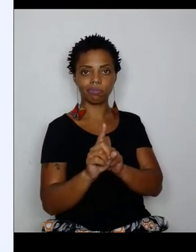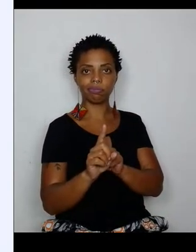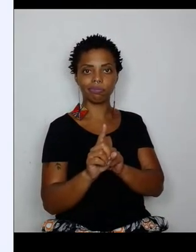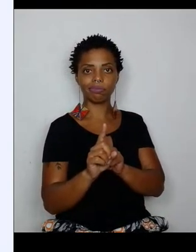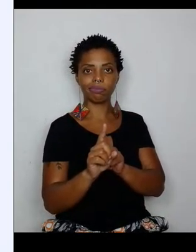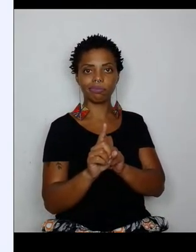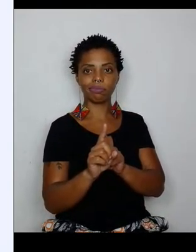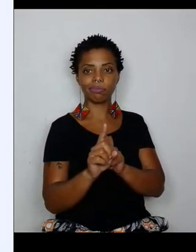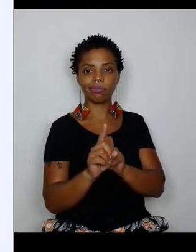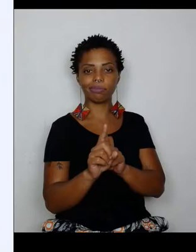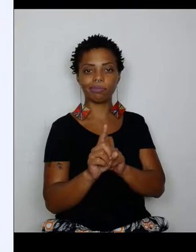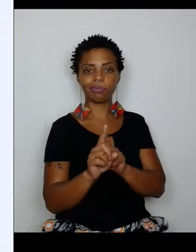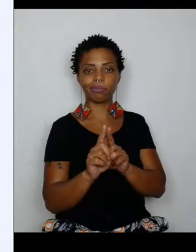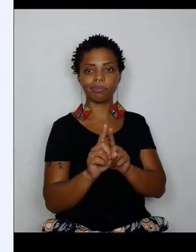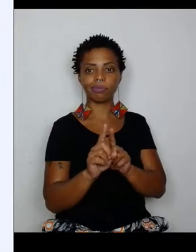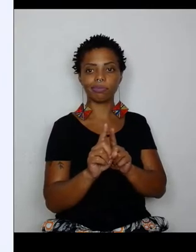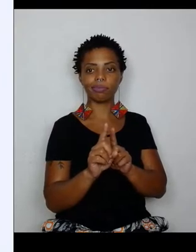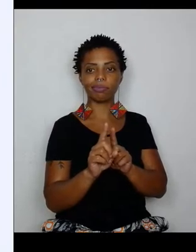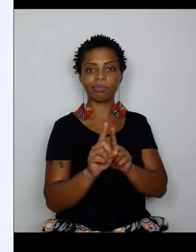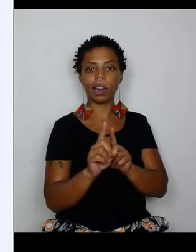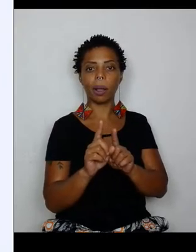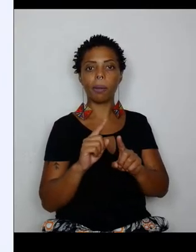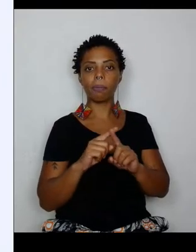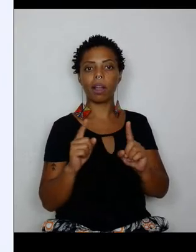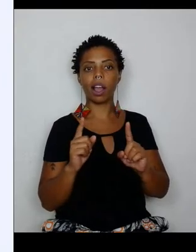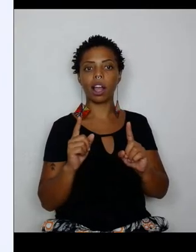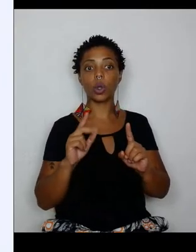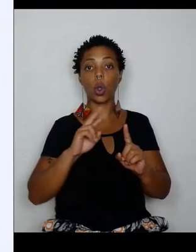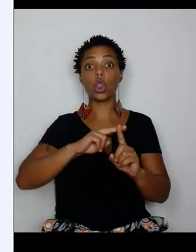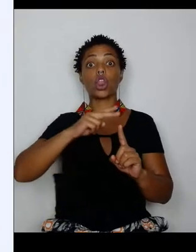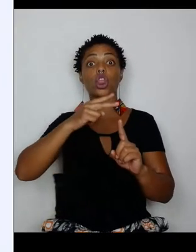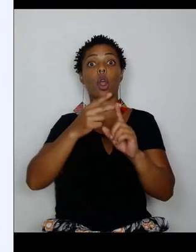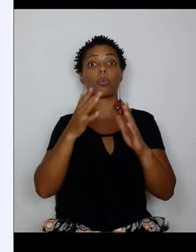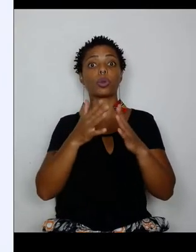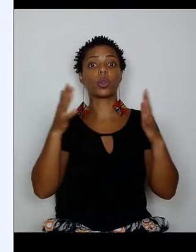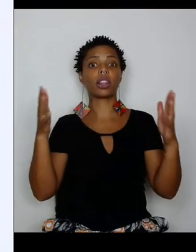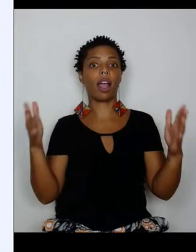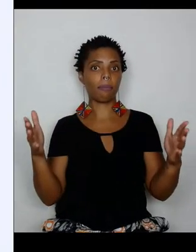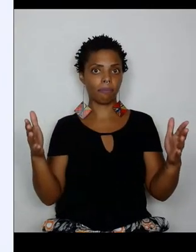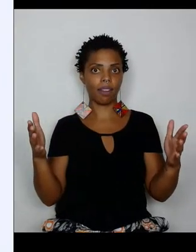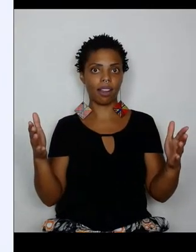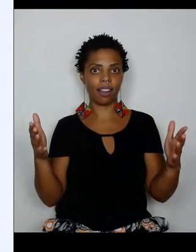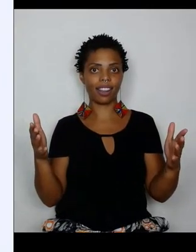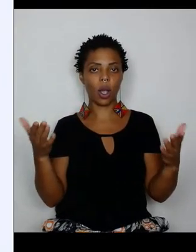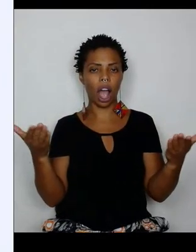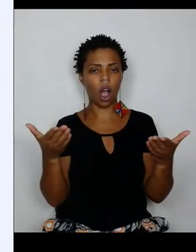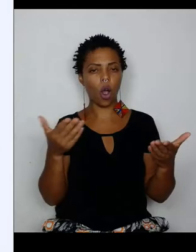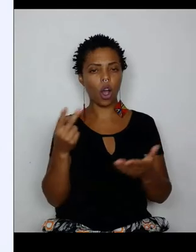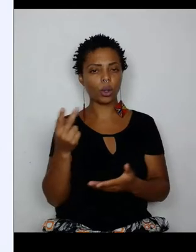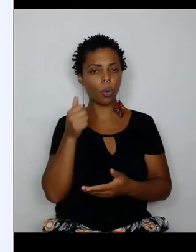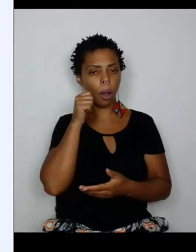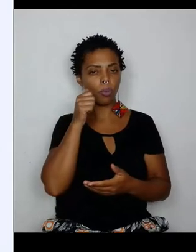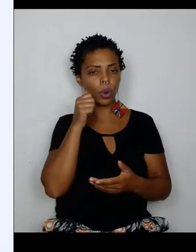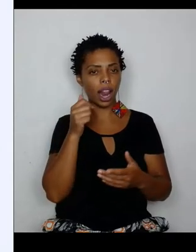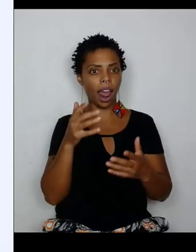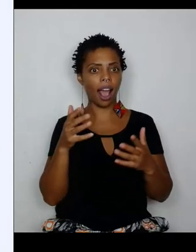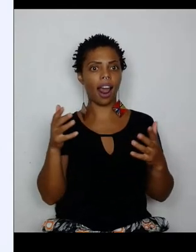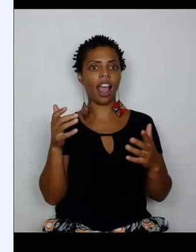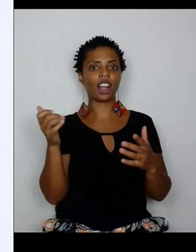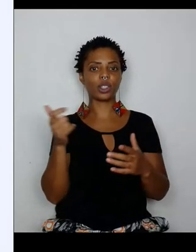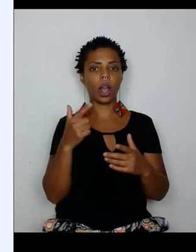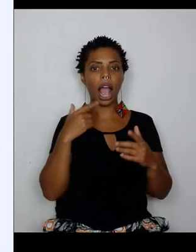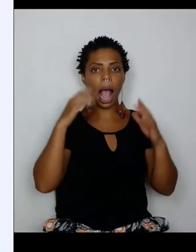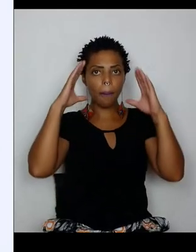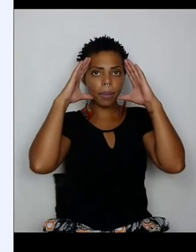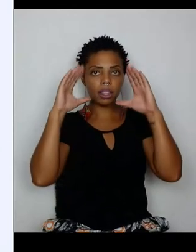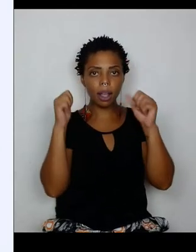women who now loom large against the picture plane their heads unified by an expanse of dark foliage that seems to